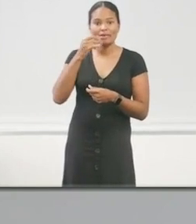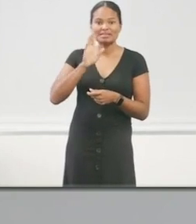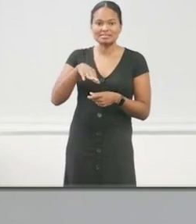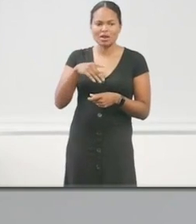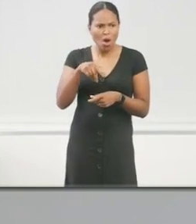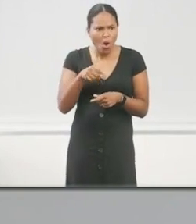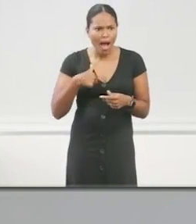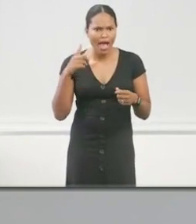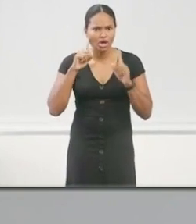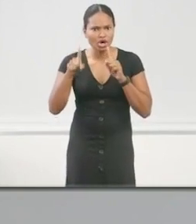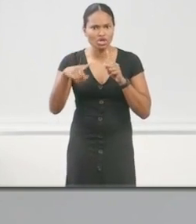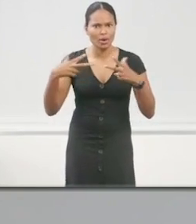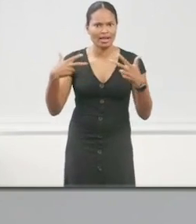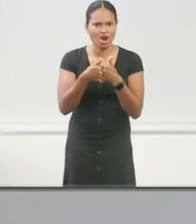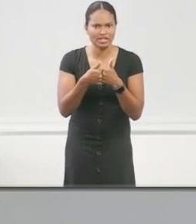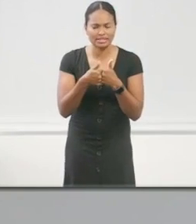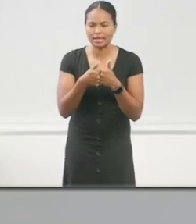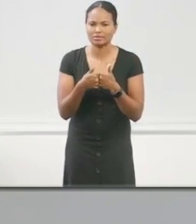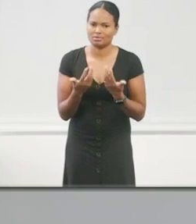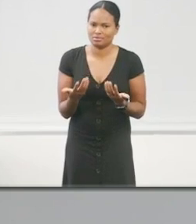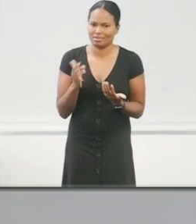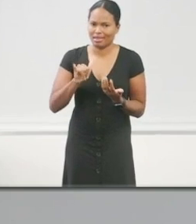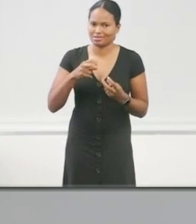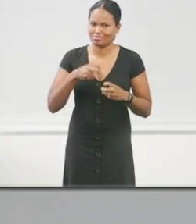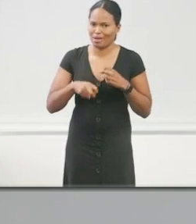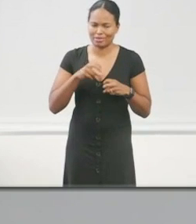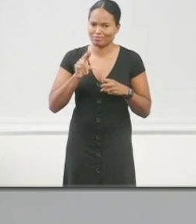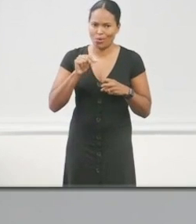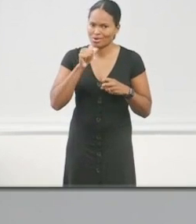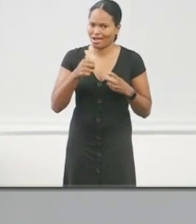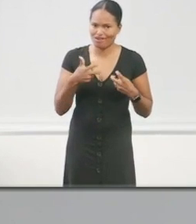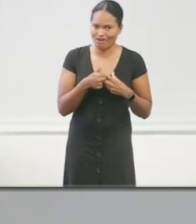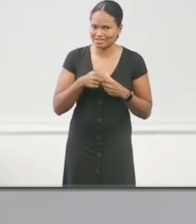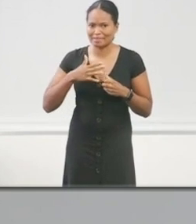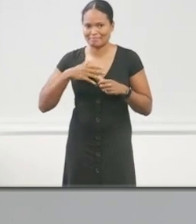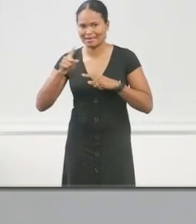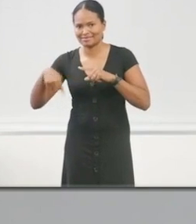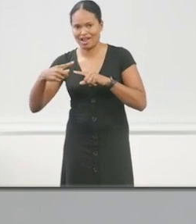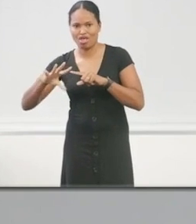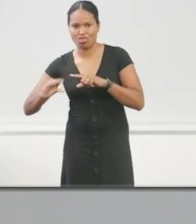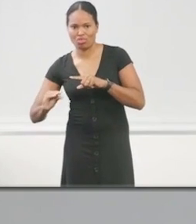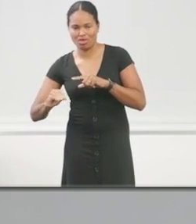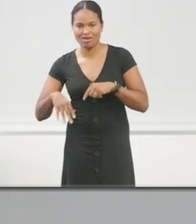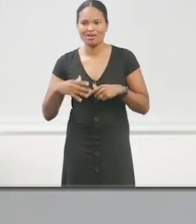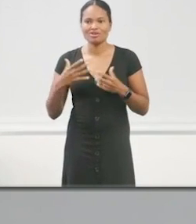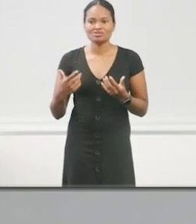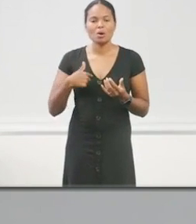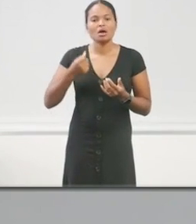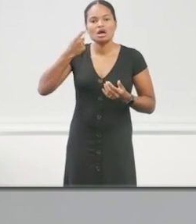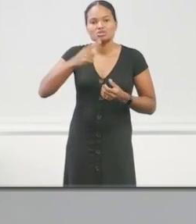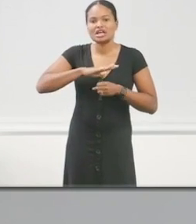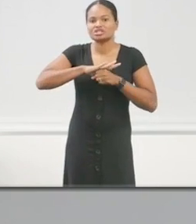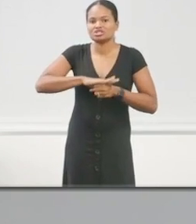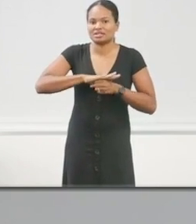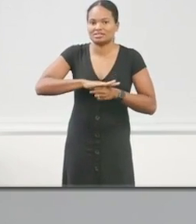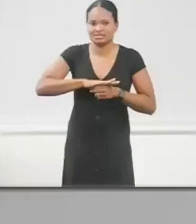bit passionate about trying to make sure that I understood the stress that the media is under when they're trying to talk about an